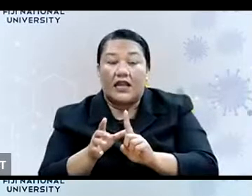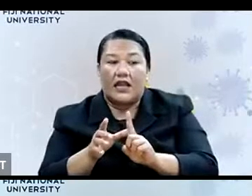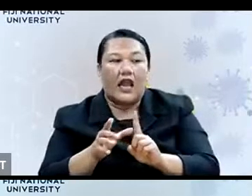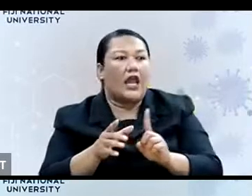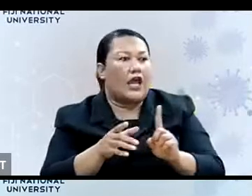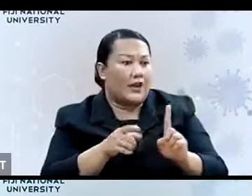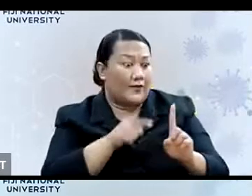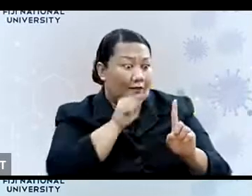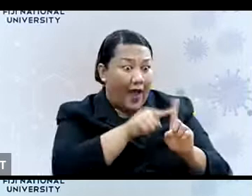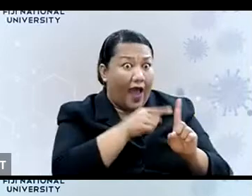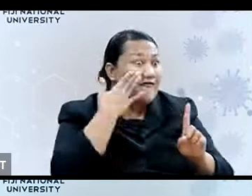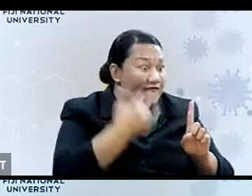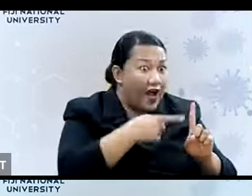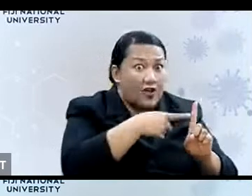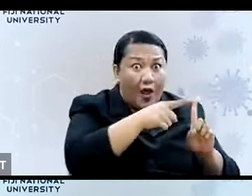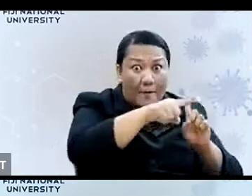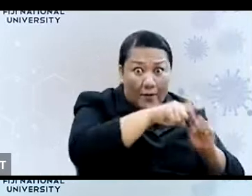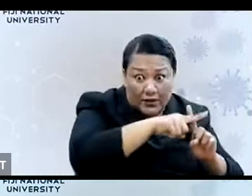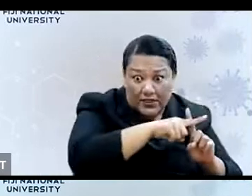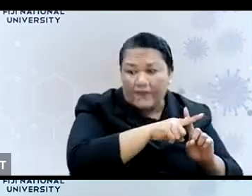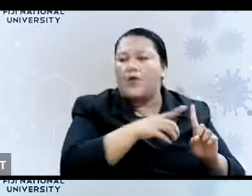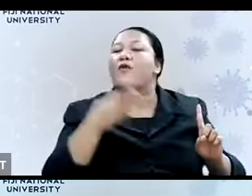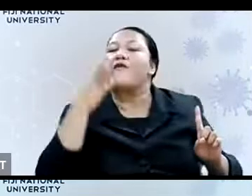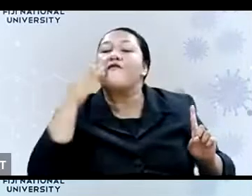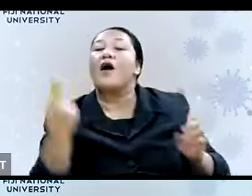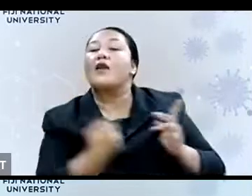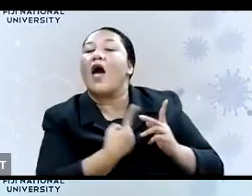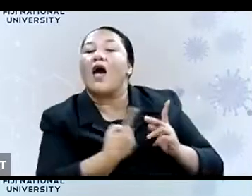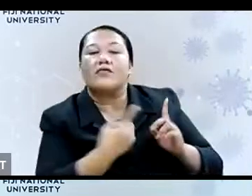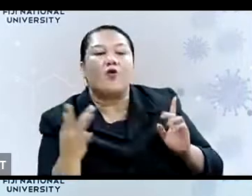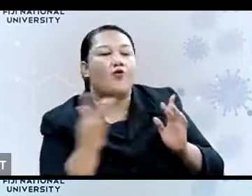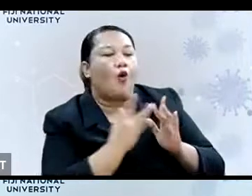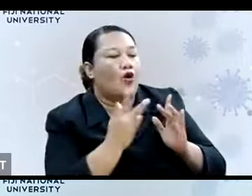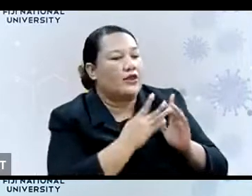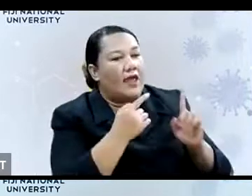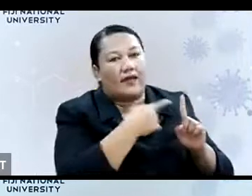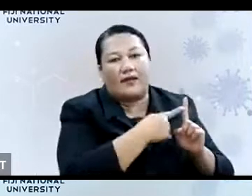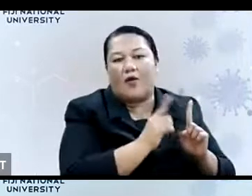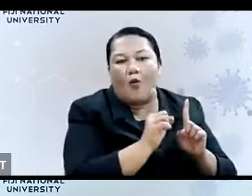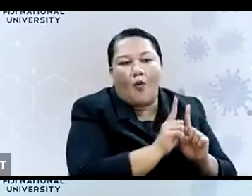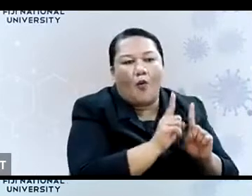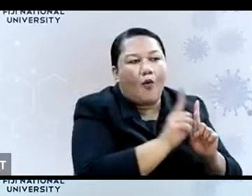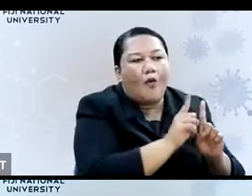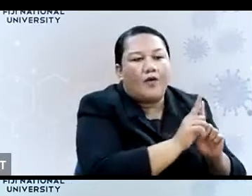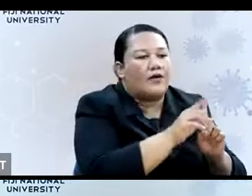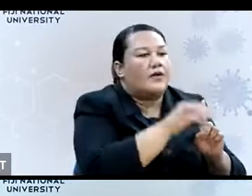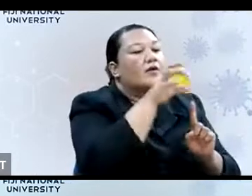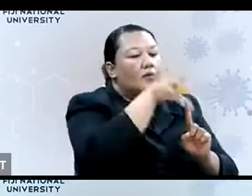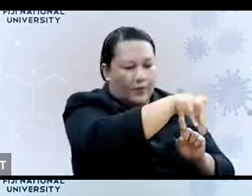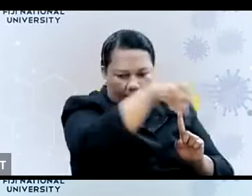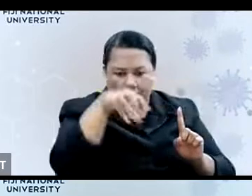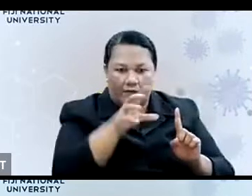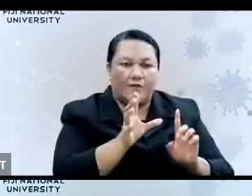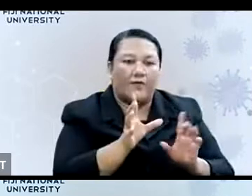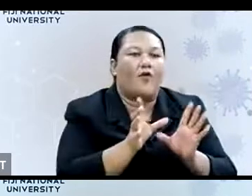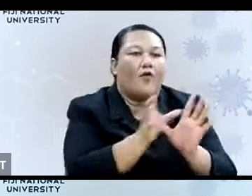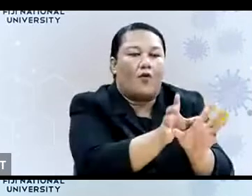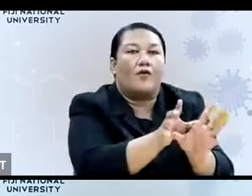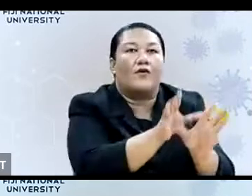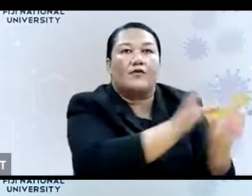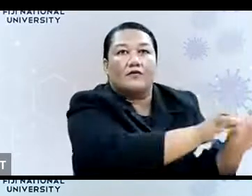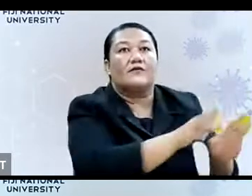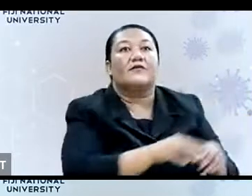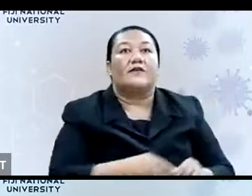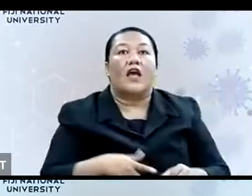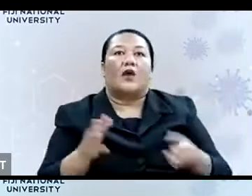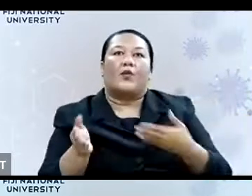it was also helped by localized movement restrictions, formation of containment areas, lockdown zones. We closed all but essential